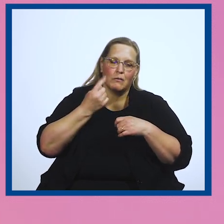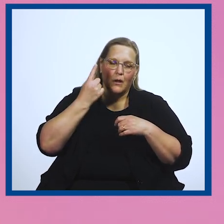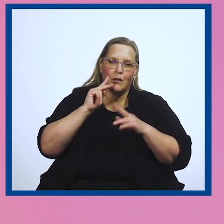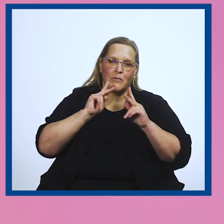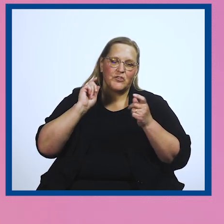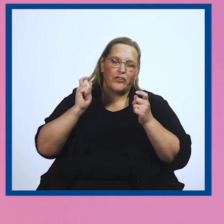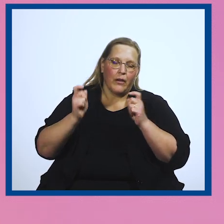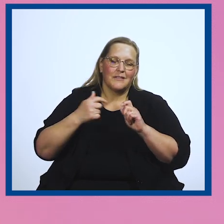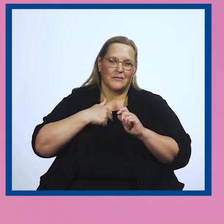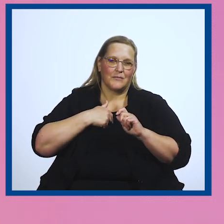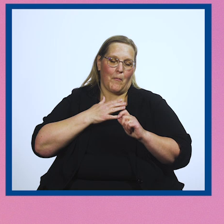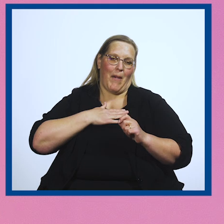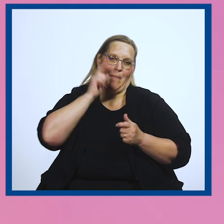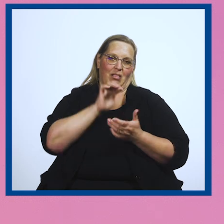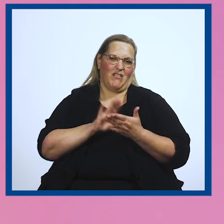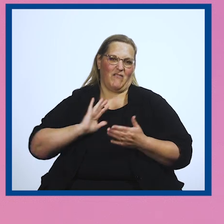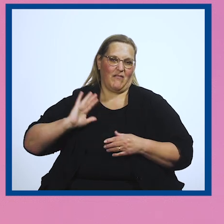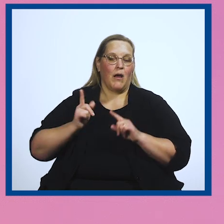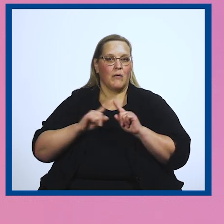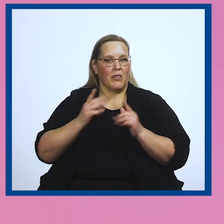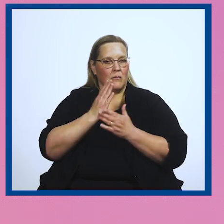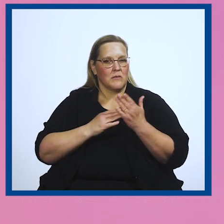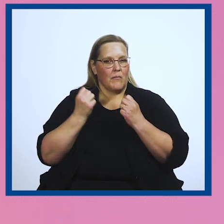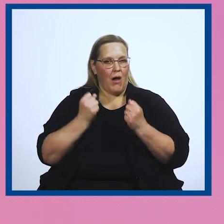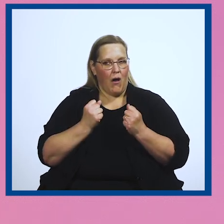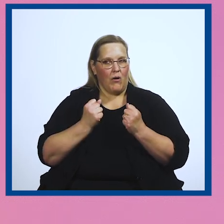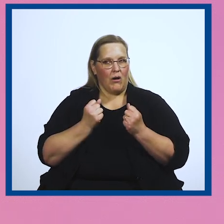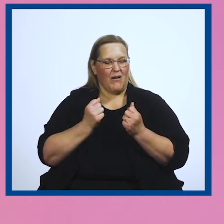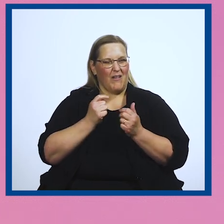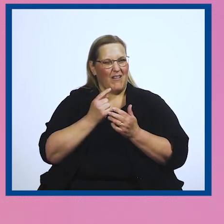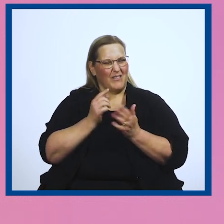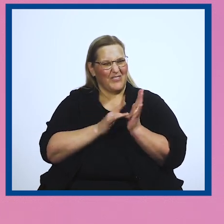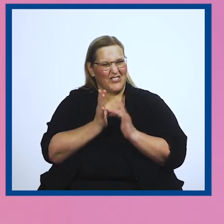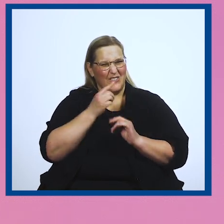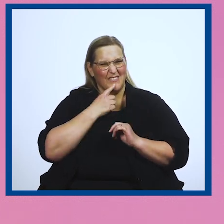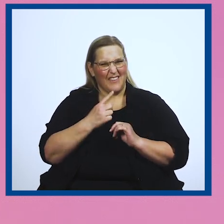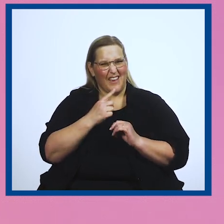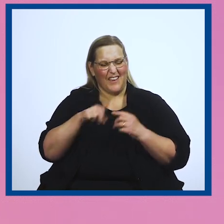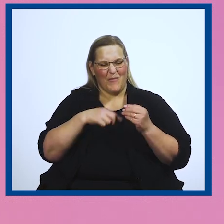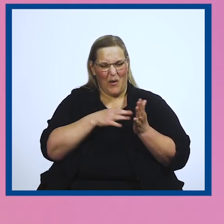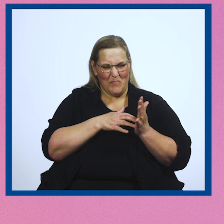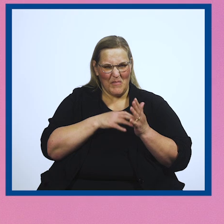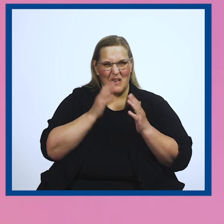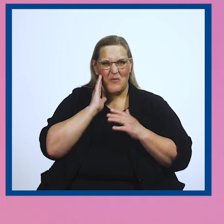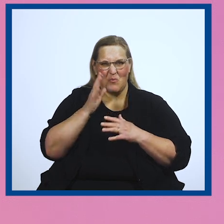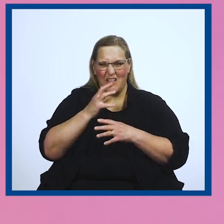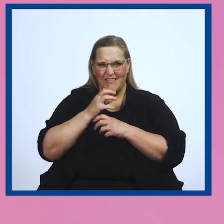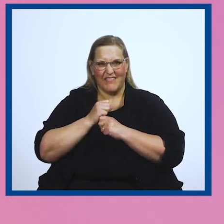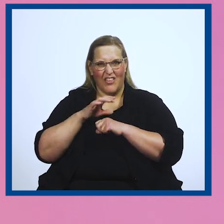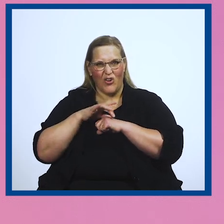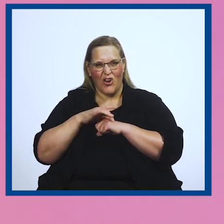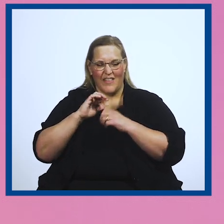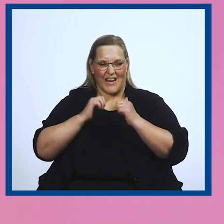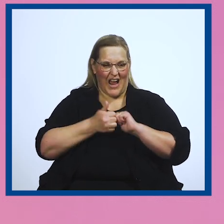changed it over and over. That's what I believed. But there was some power in what he was saying about the meek shall inherit the earth and how he treated the lepers.